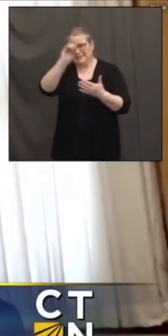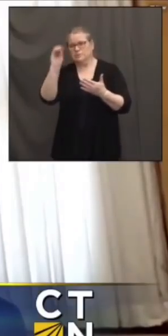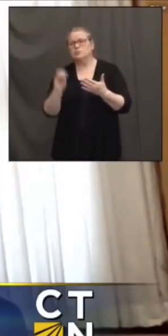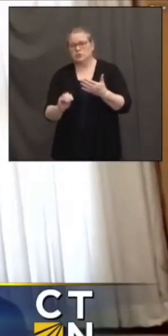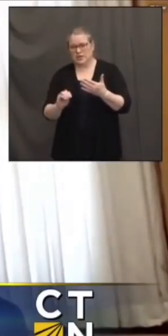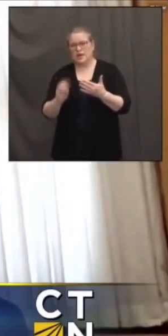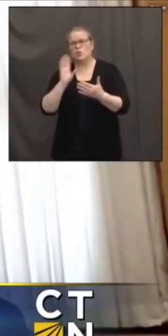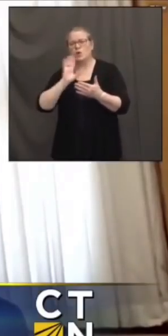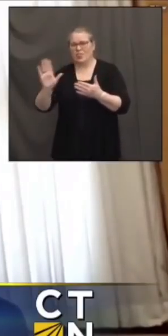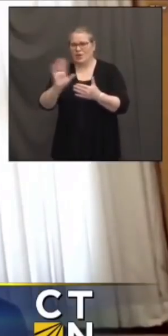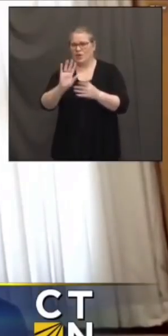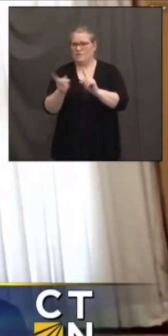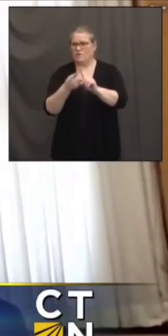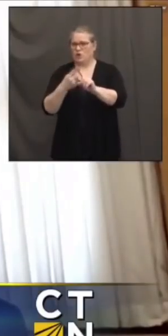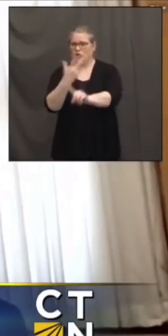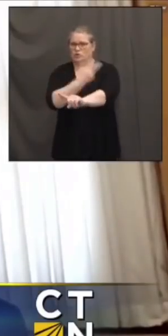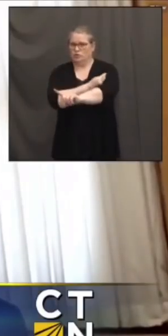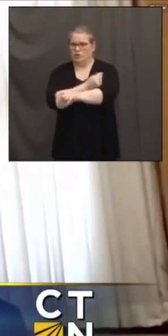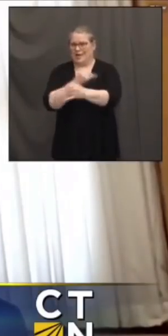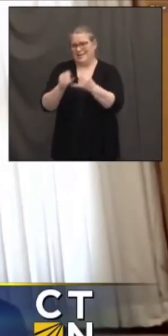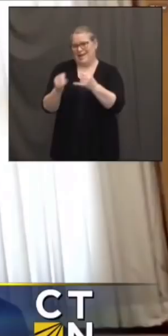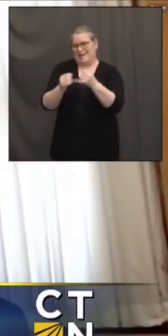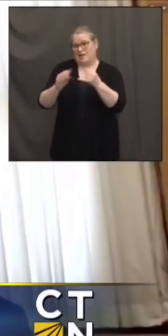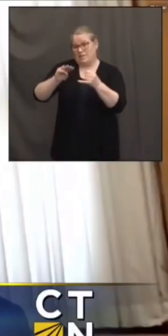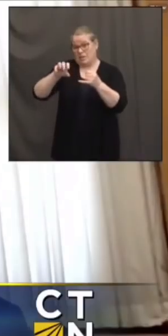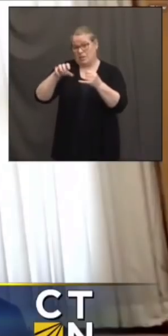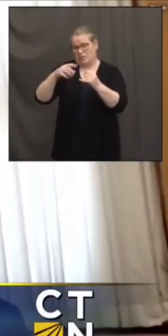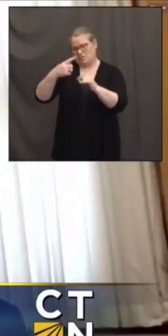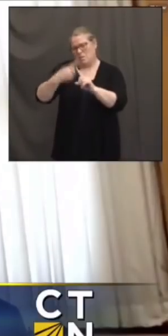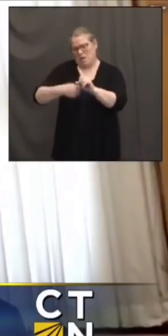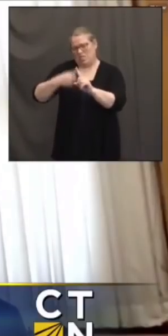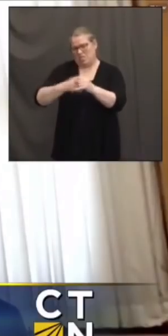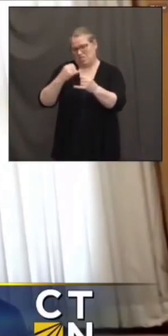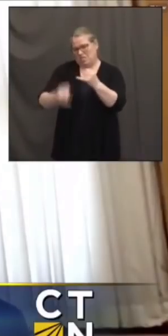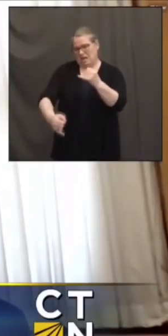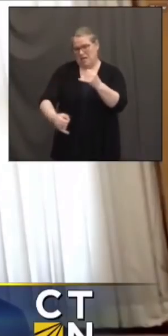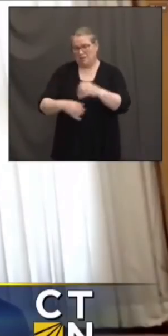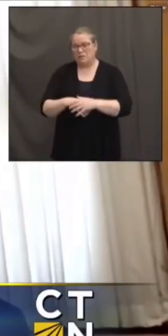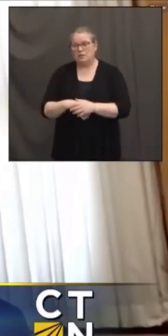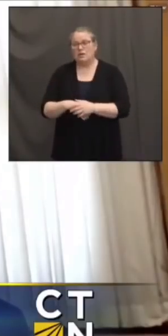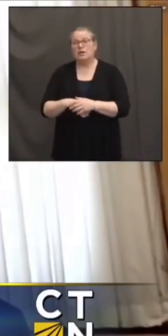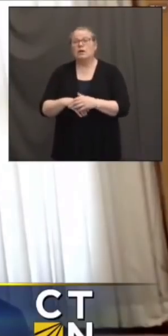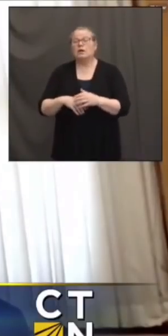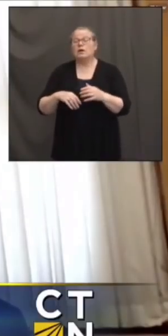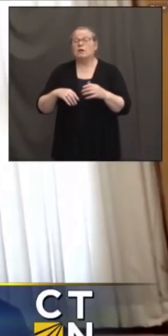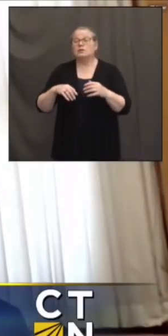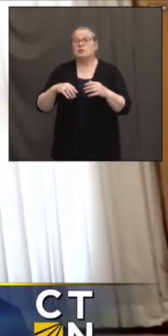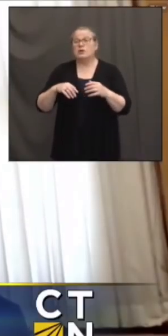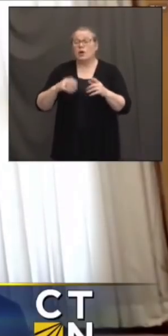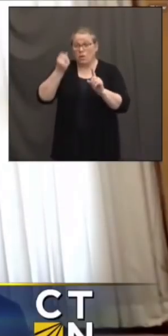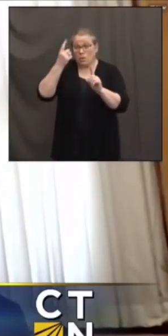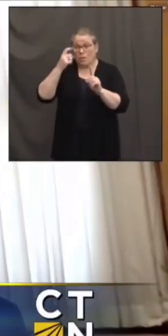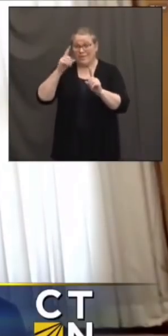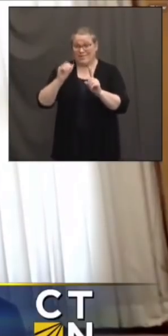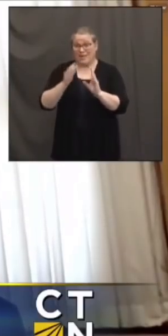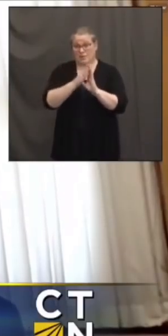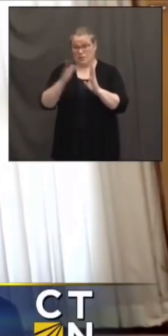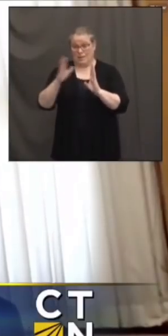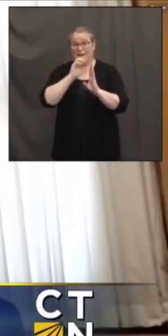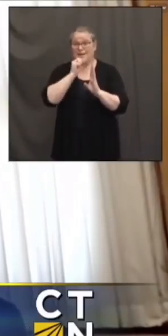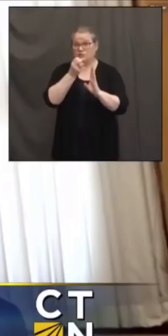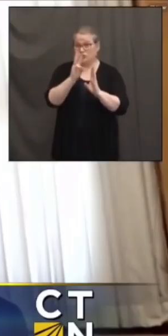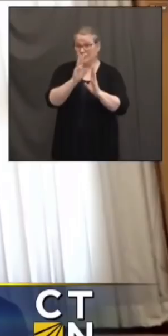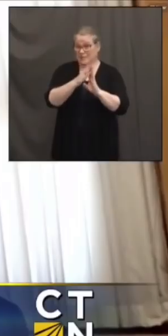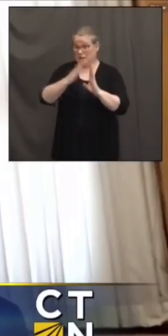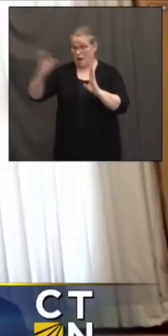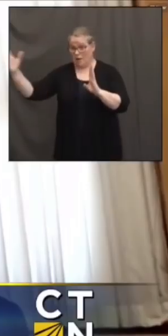month. Keep in mind, that still includes, a significant portion of the population younger than 16 who's not eligible. So just looking at the eligible population,